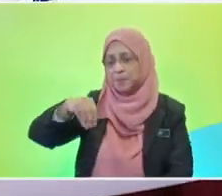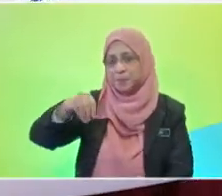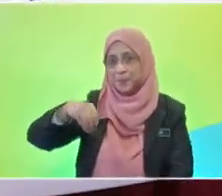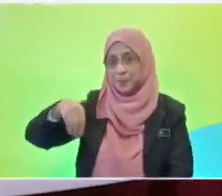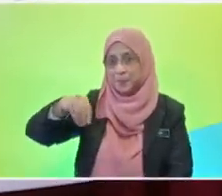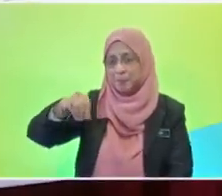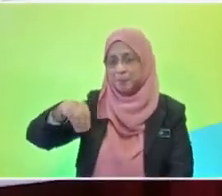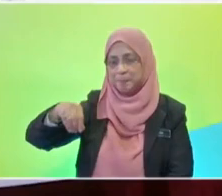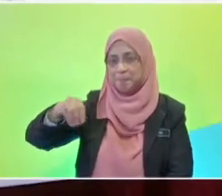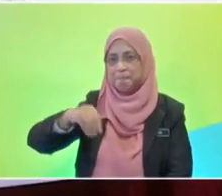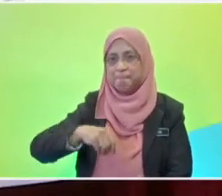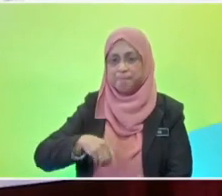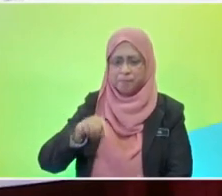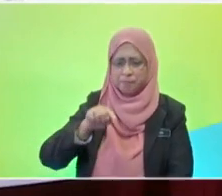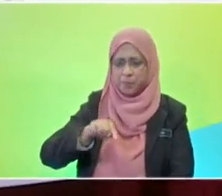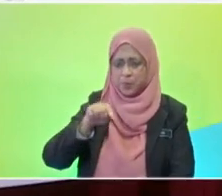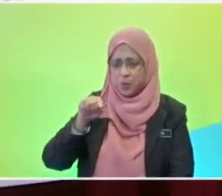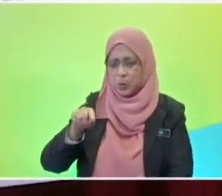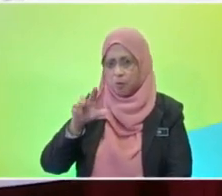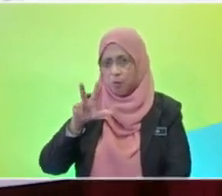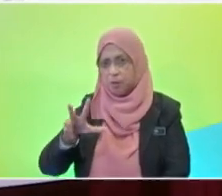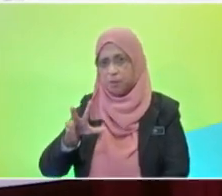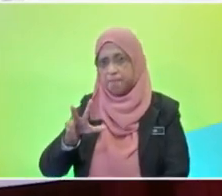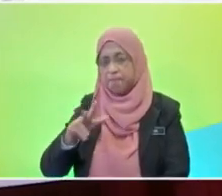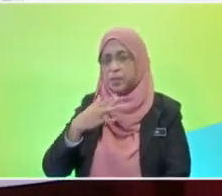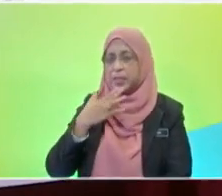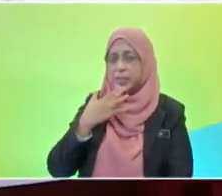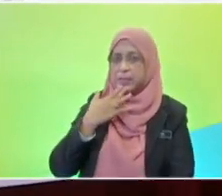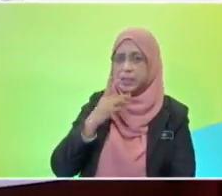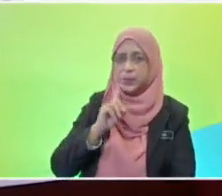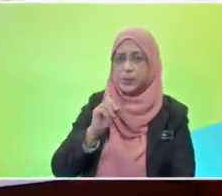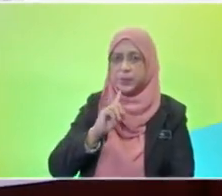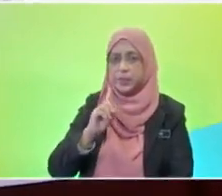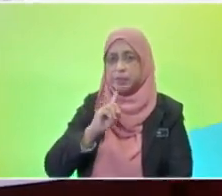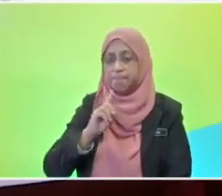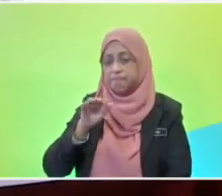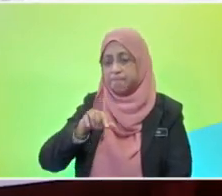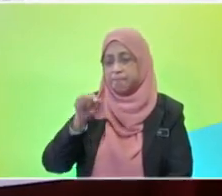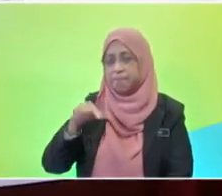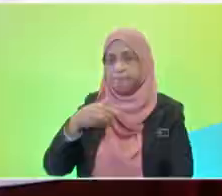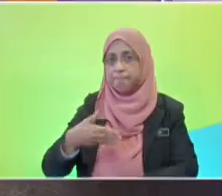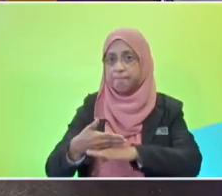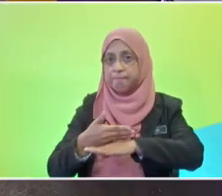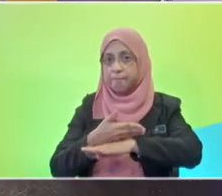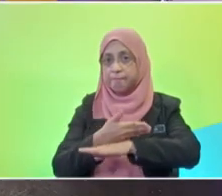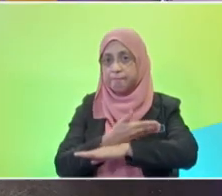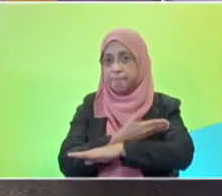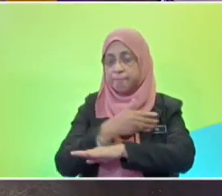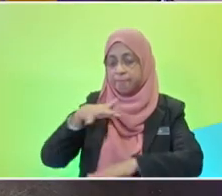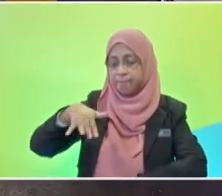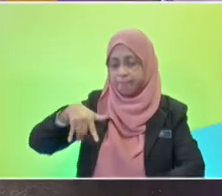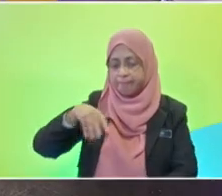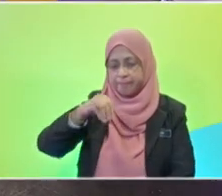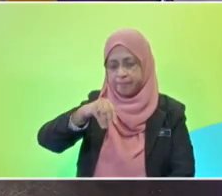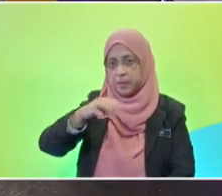we have another one, two, three. Three more colors and we have three more feathers. So what should we color the next feather? We